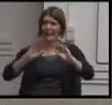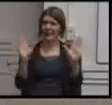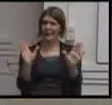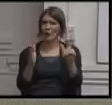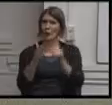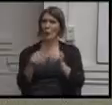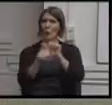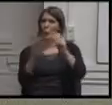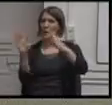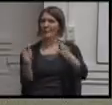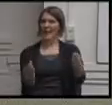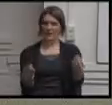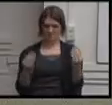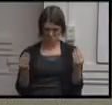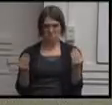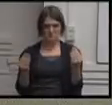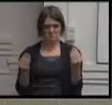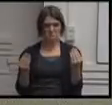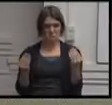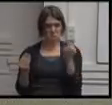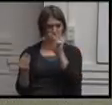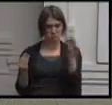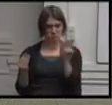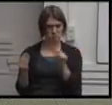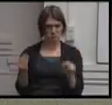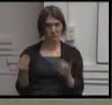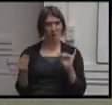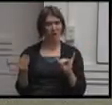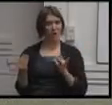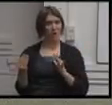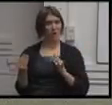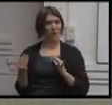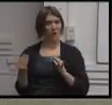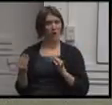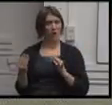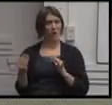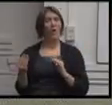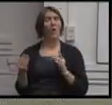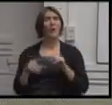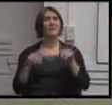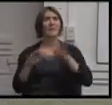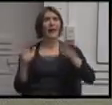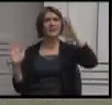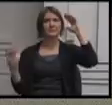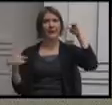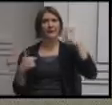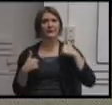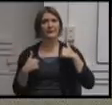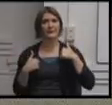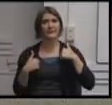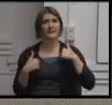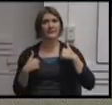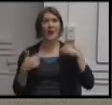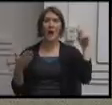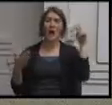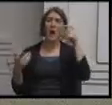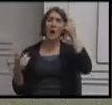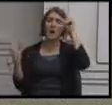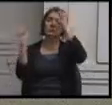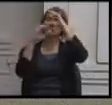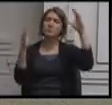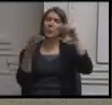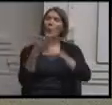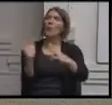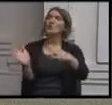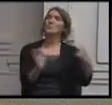work plan really provided a very different sort of overview and a vision